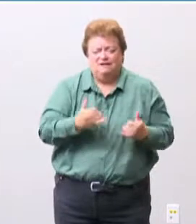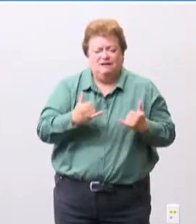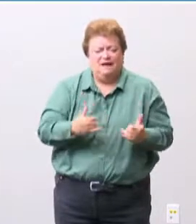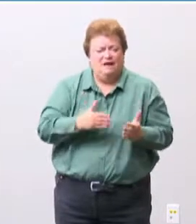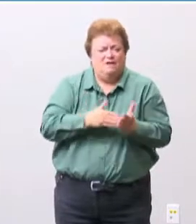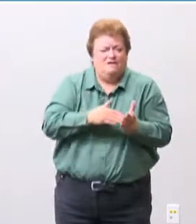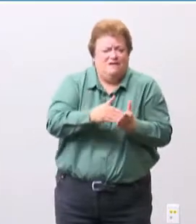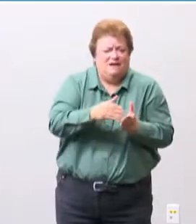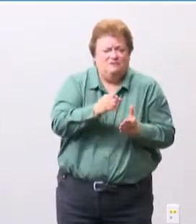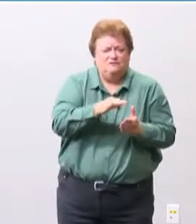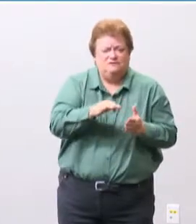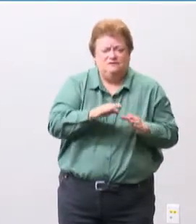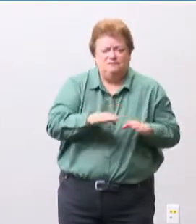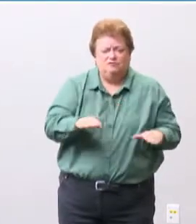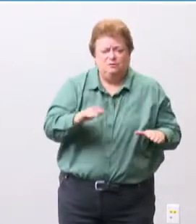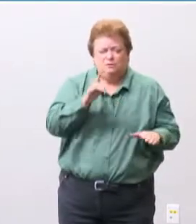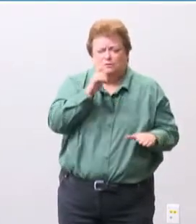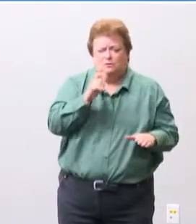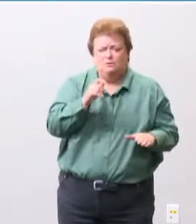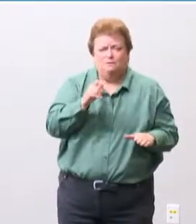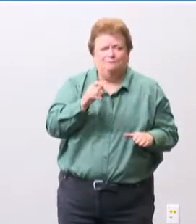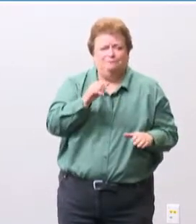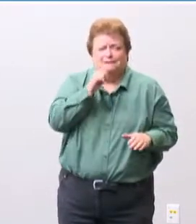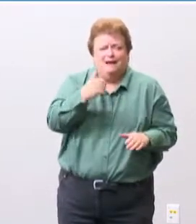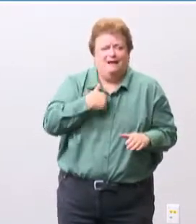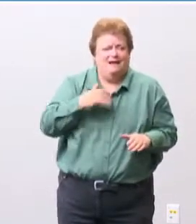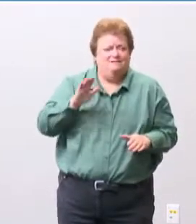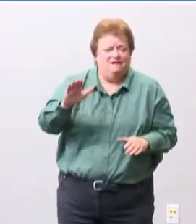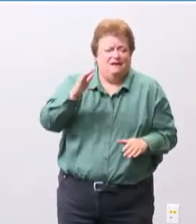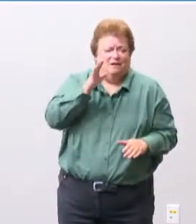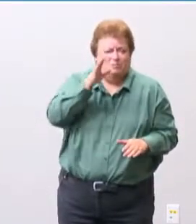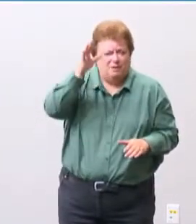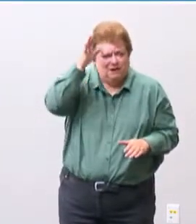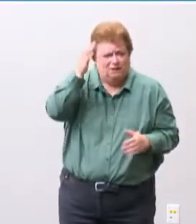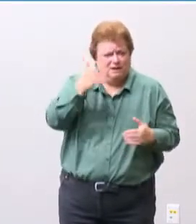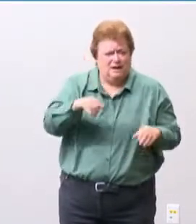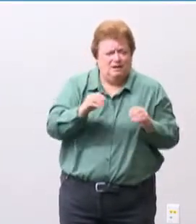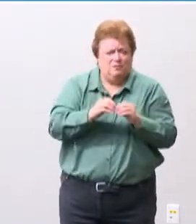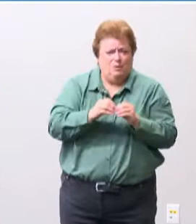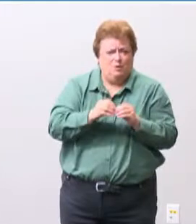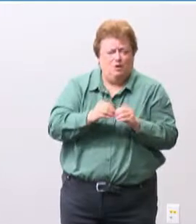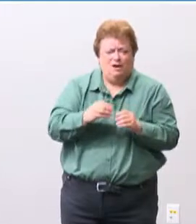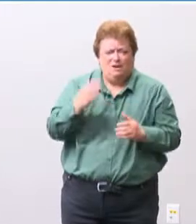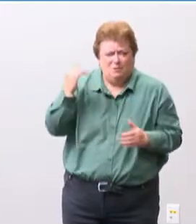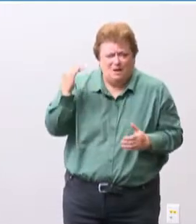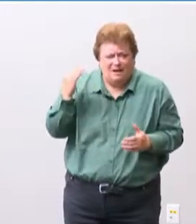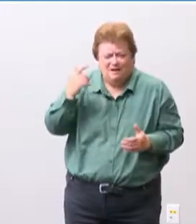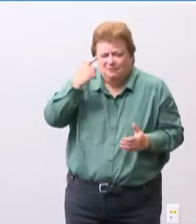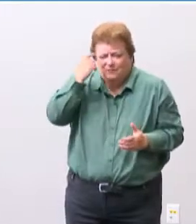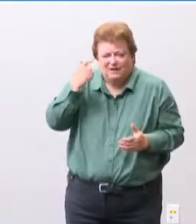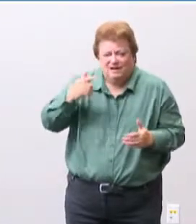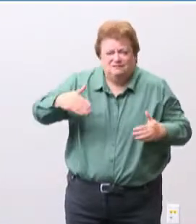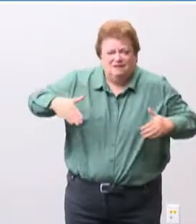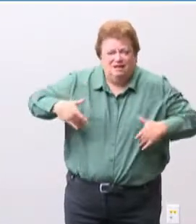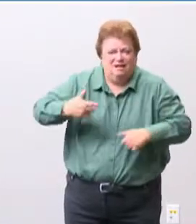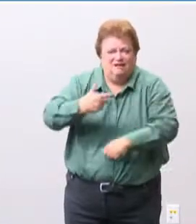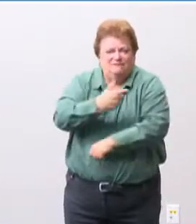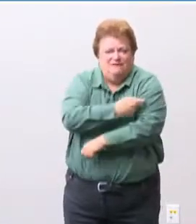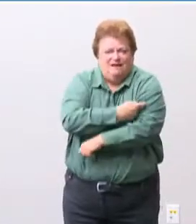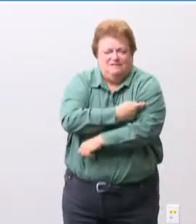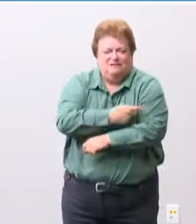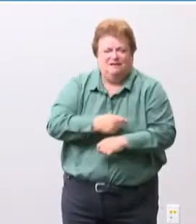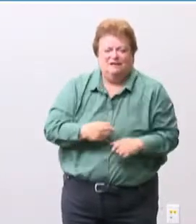now without a parent, a caregiver, and this is all over not getting vaccinated. This is a health issue,